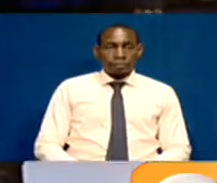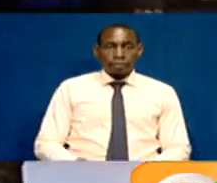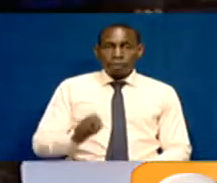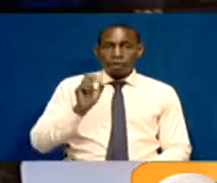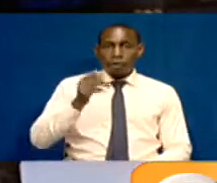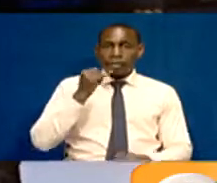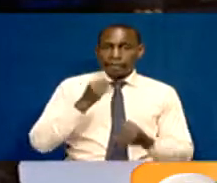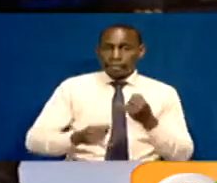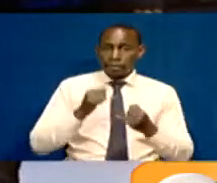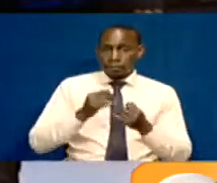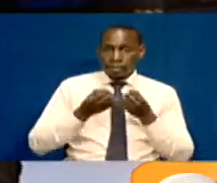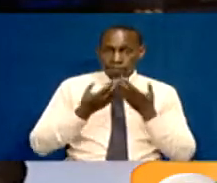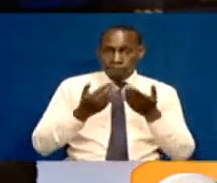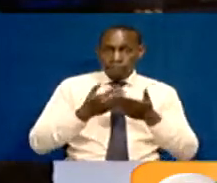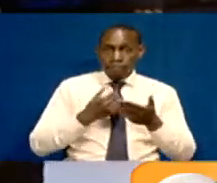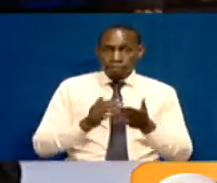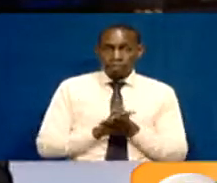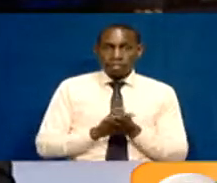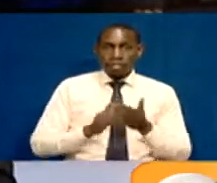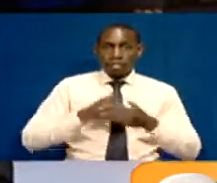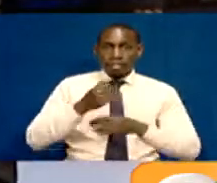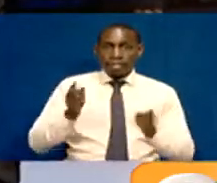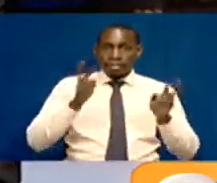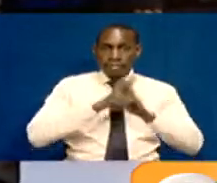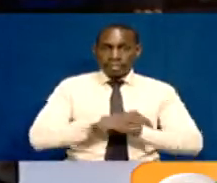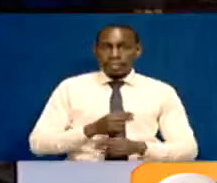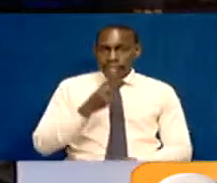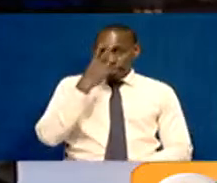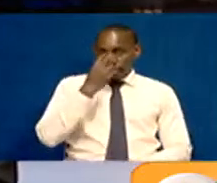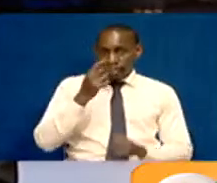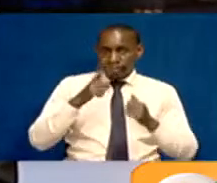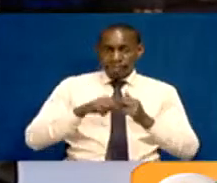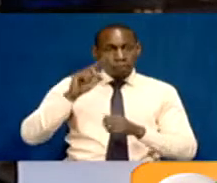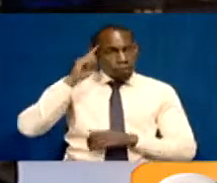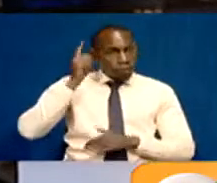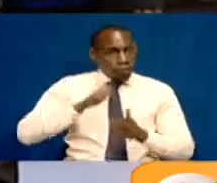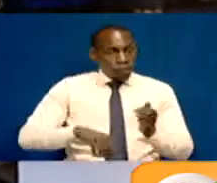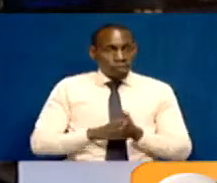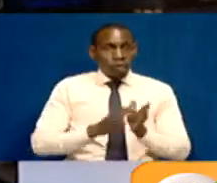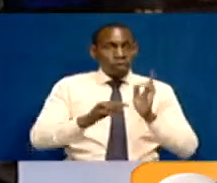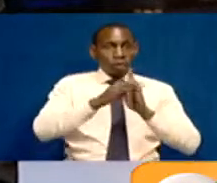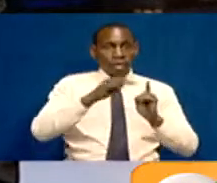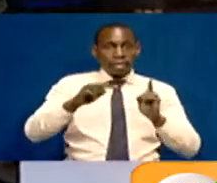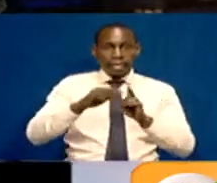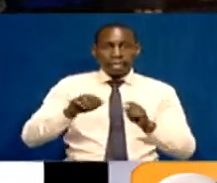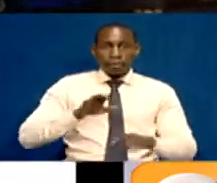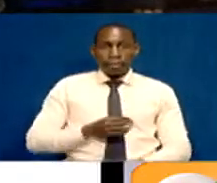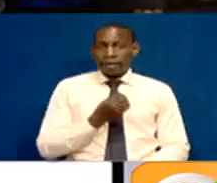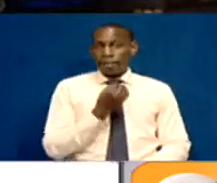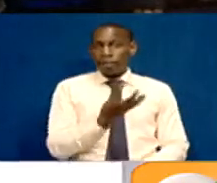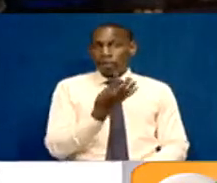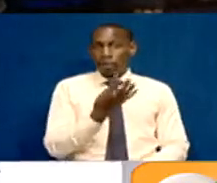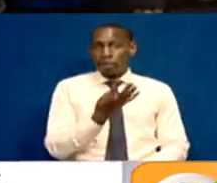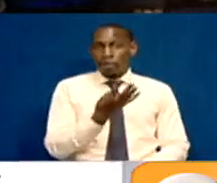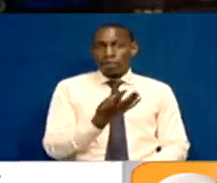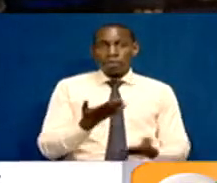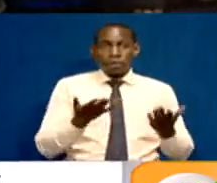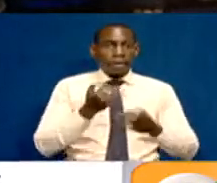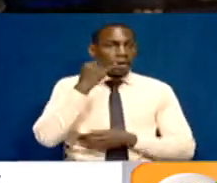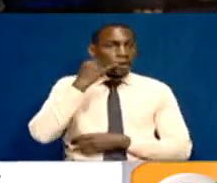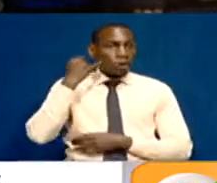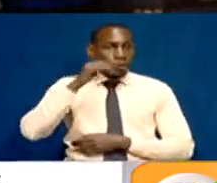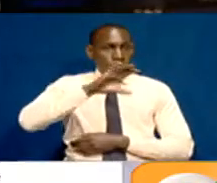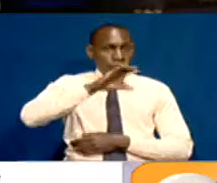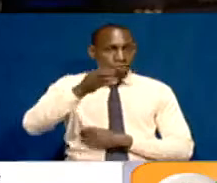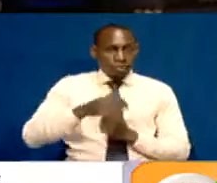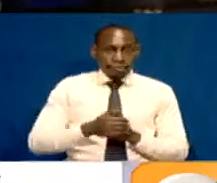All right, one last update before we take our next break. And six suspects believed to be behind the murder of four women in Mawanga, Nakuru